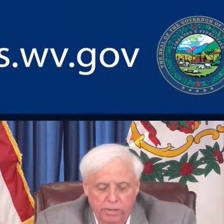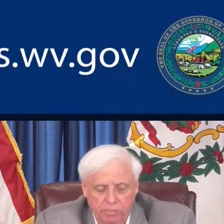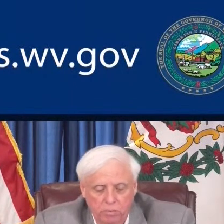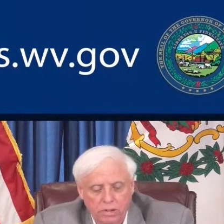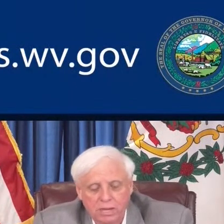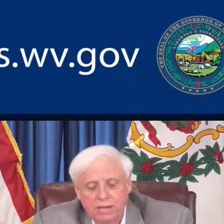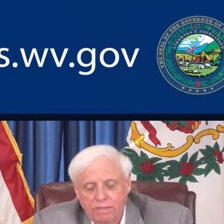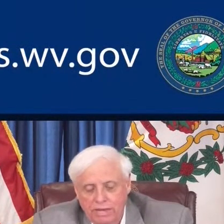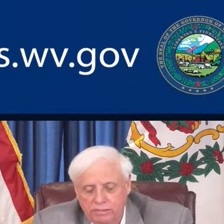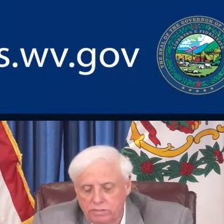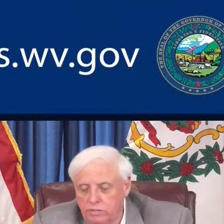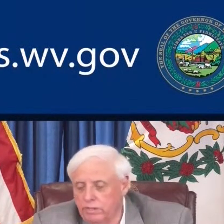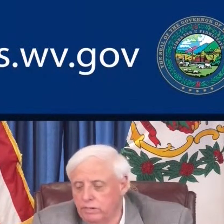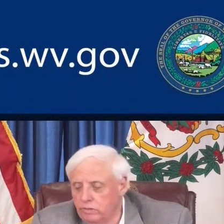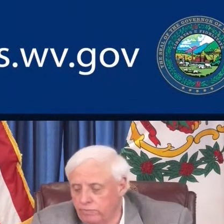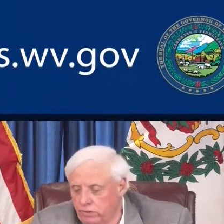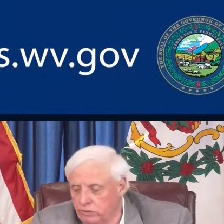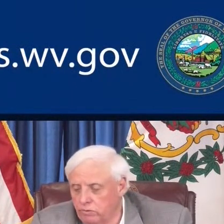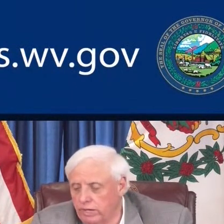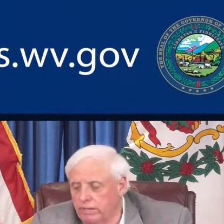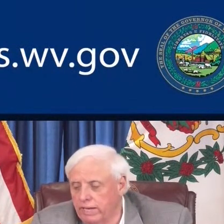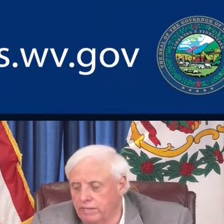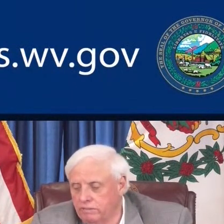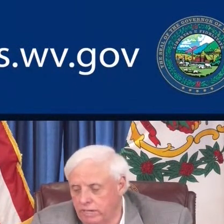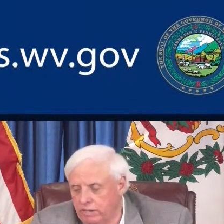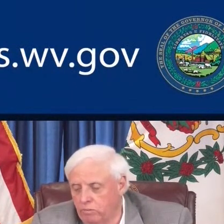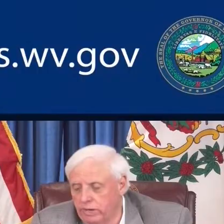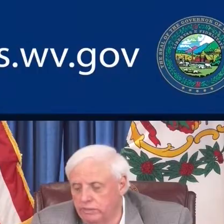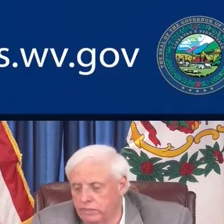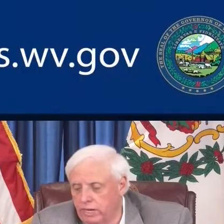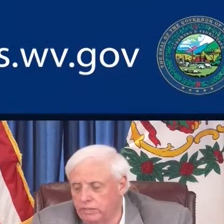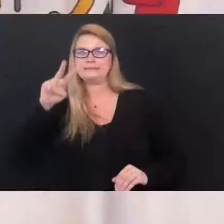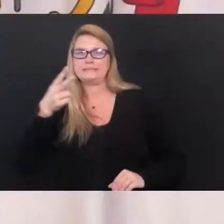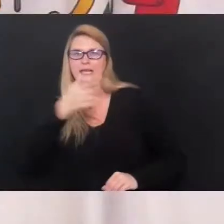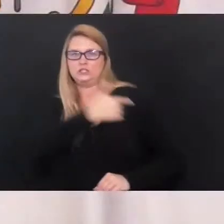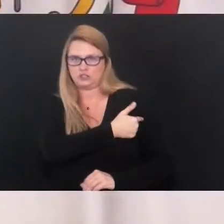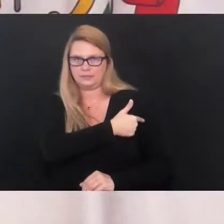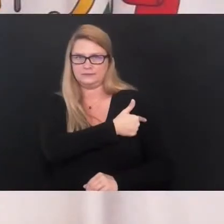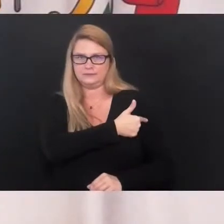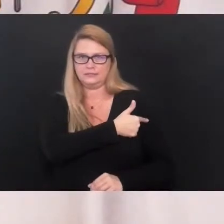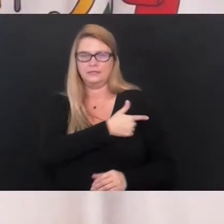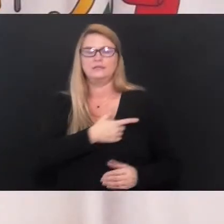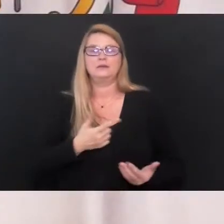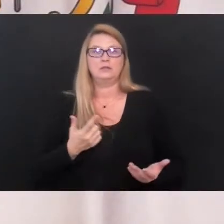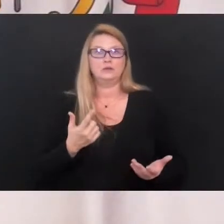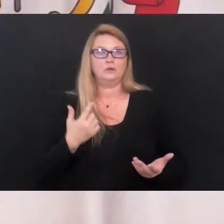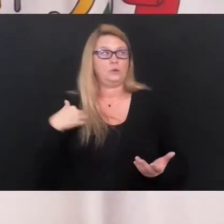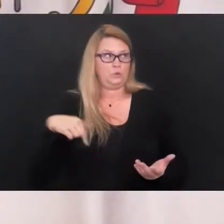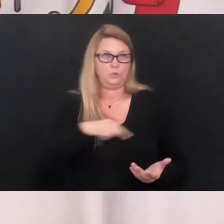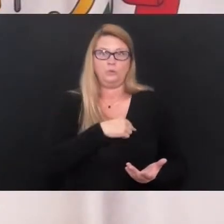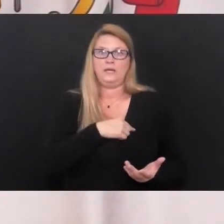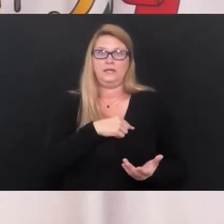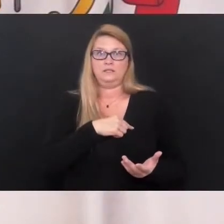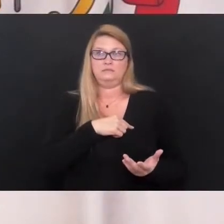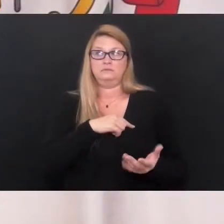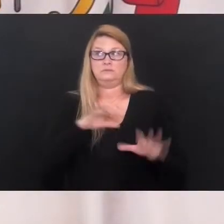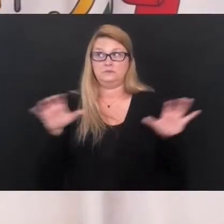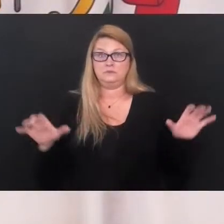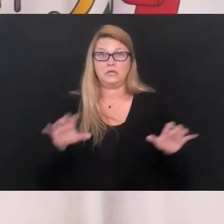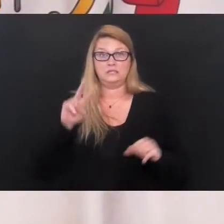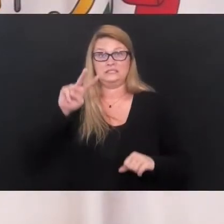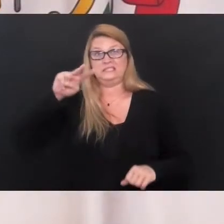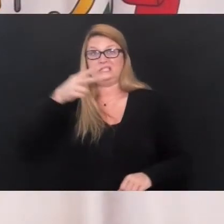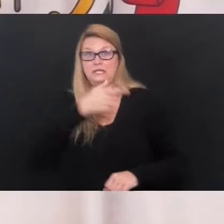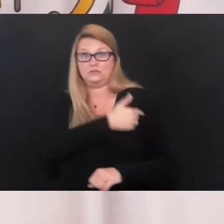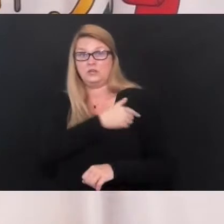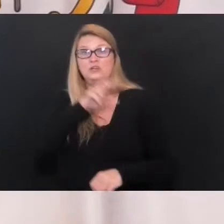644,173 people. That's good. Those are first round and second round shots. We've really done second round shots of